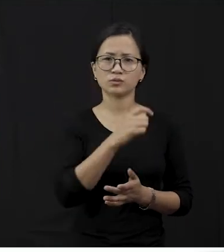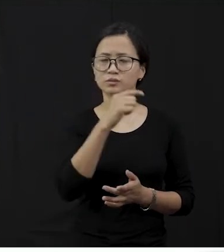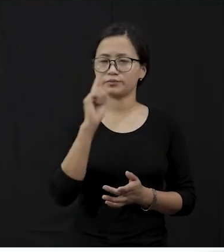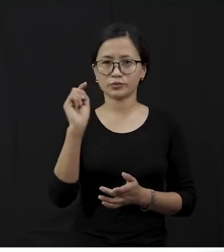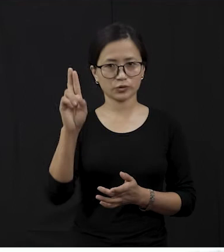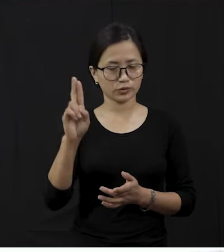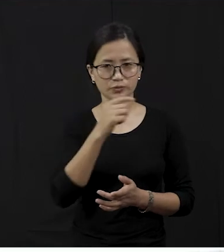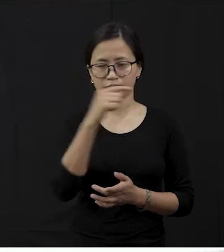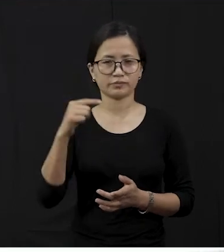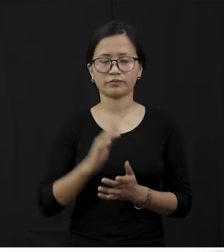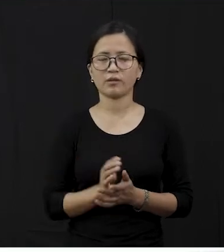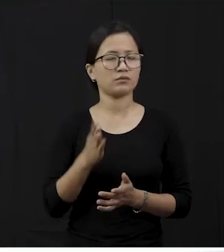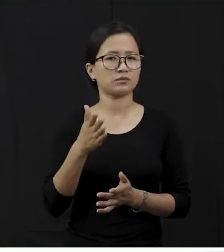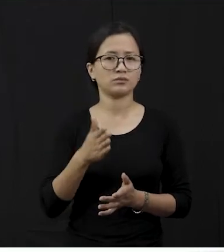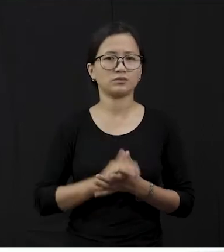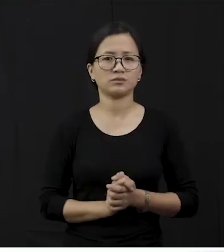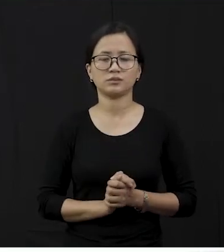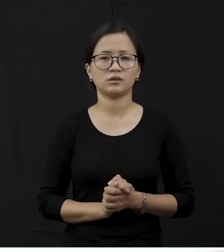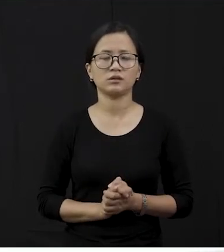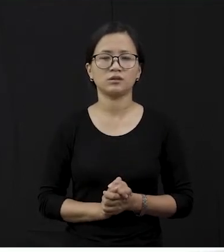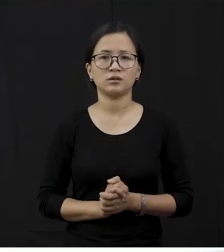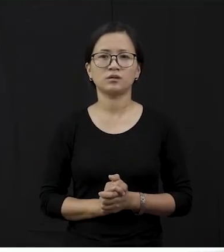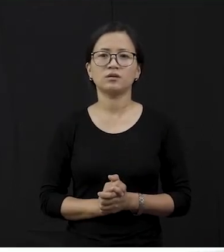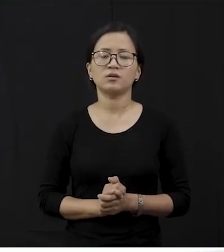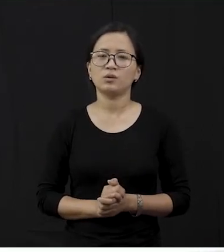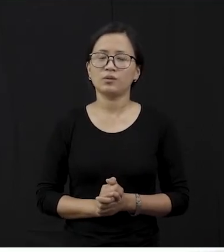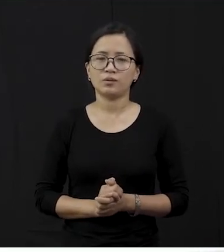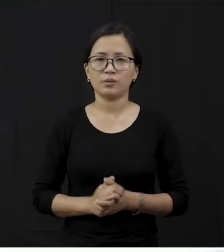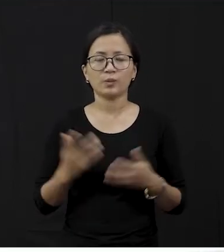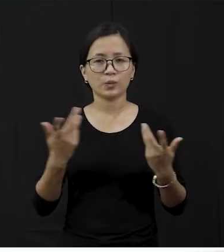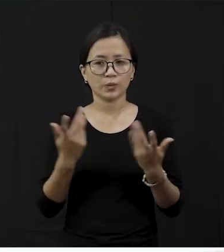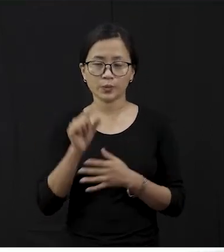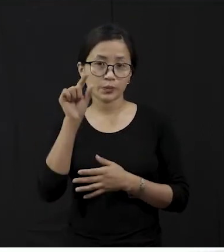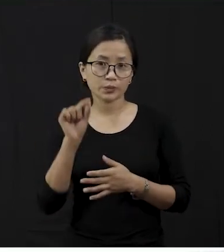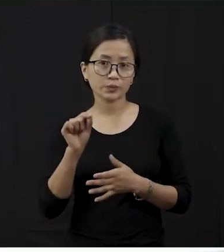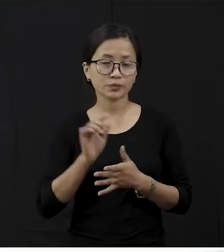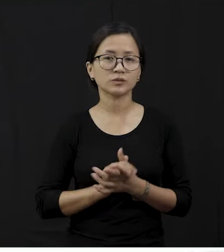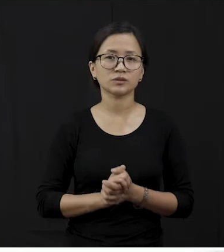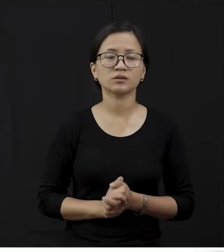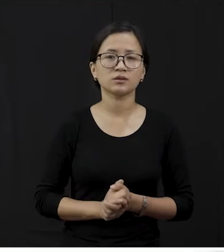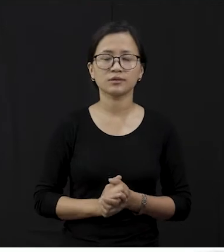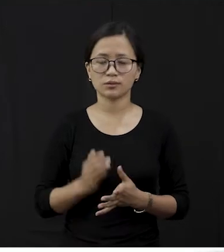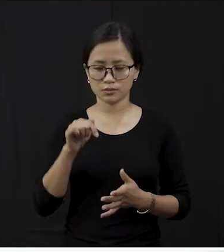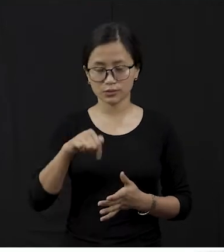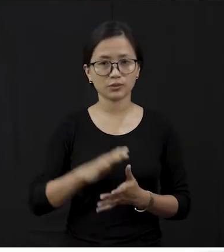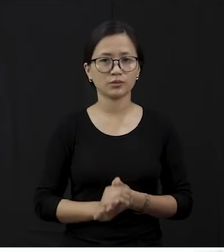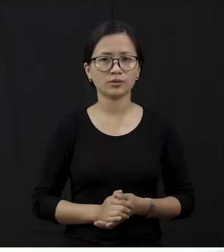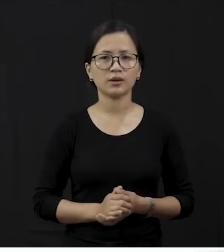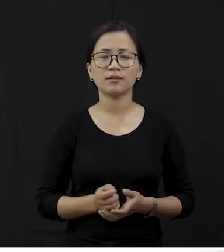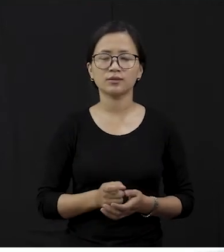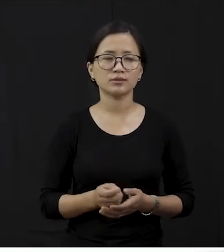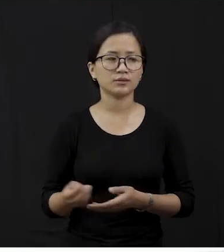number. So, we can't subtract 6 from 2. So, what we do? Yes, we are going to